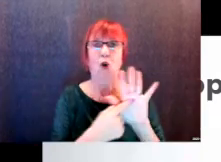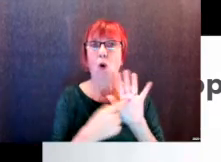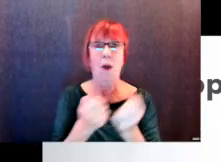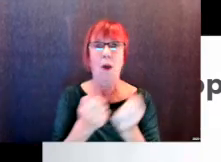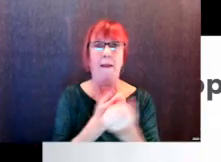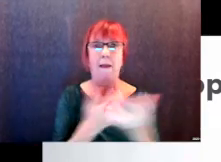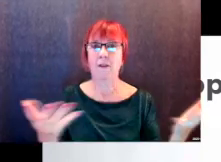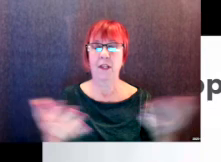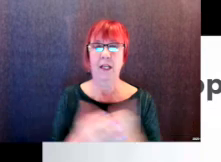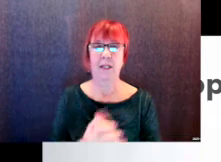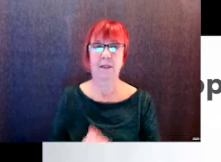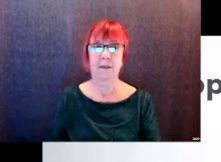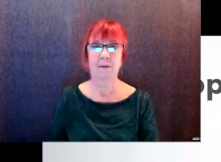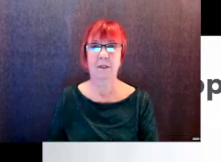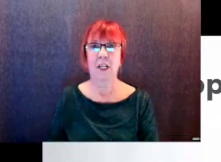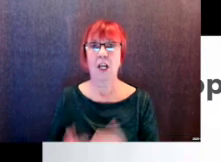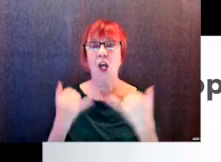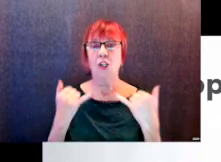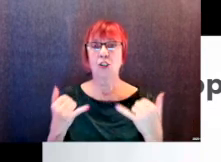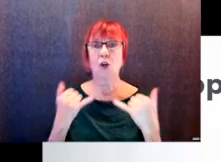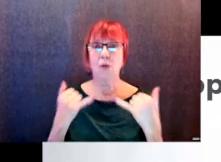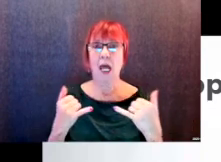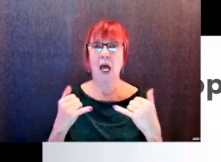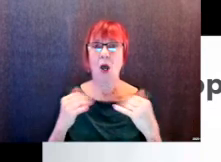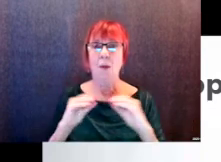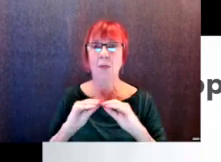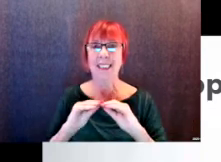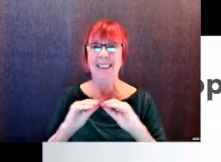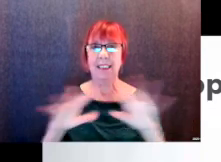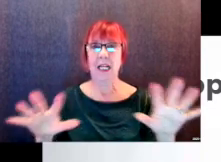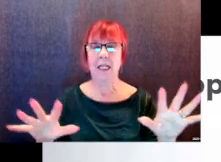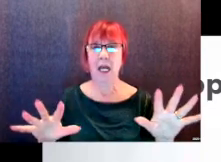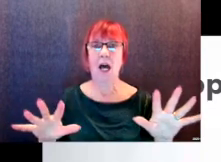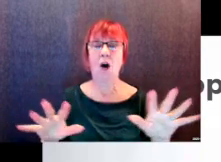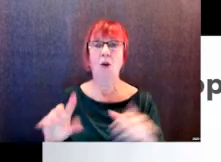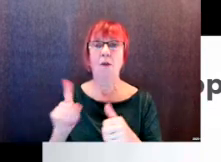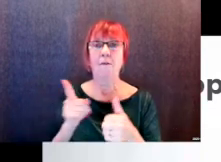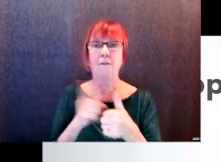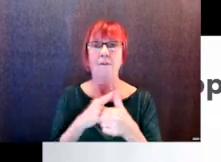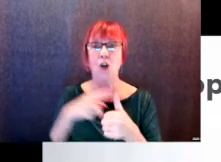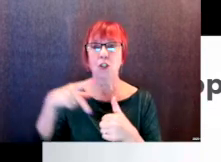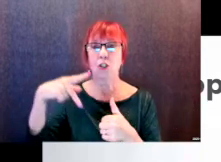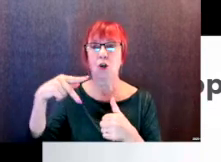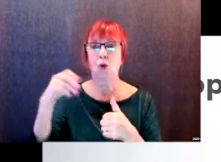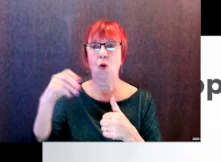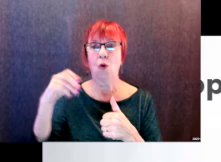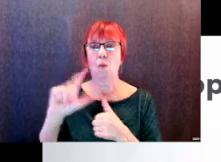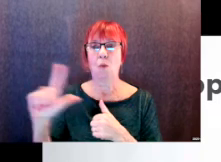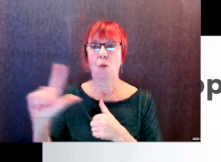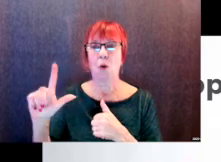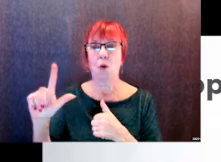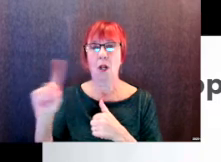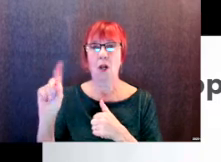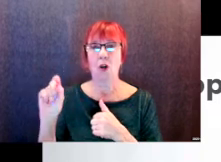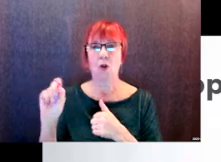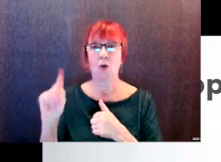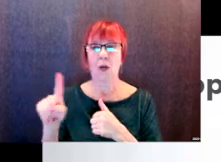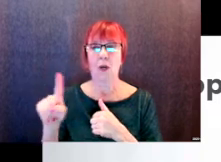you might want to share in our discussion Q&A section what your thoughts or questions are.